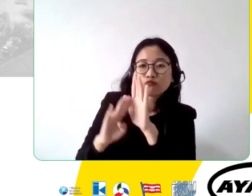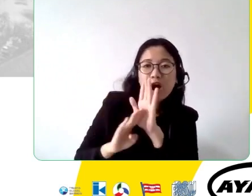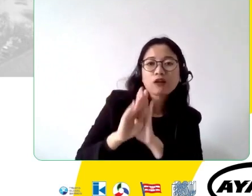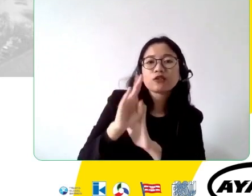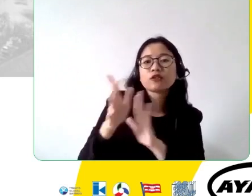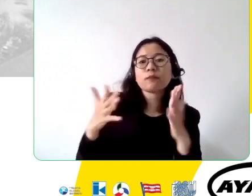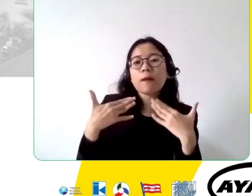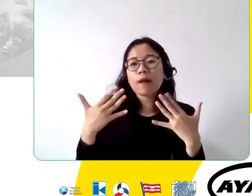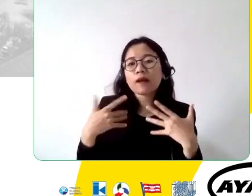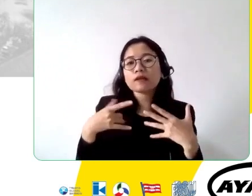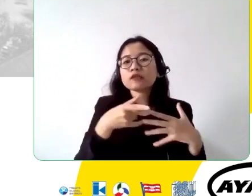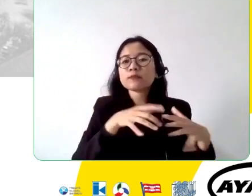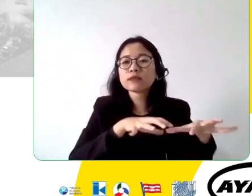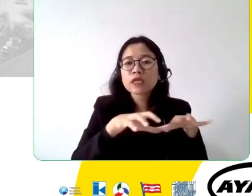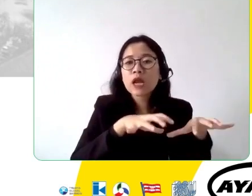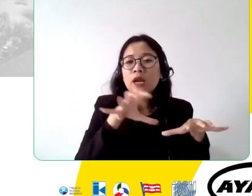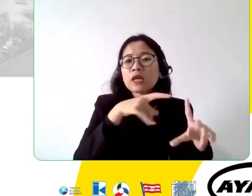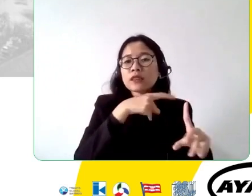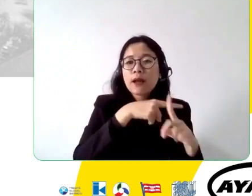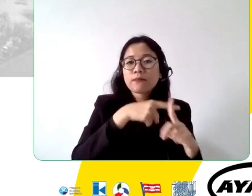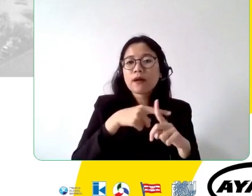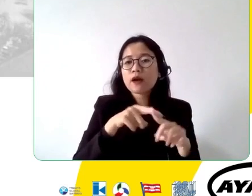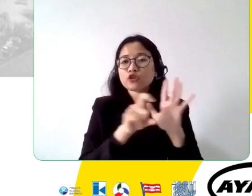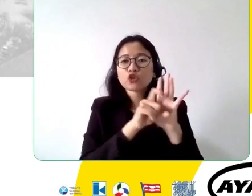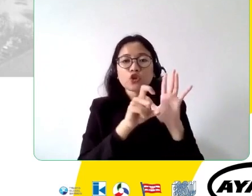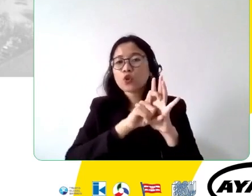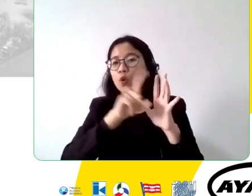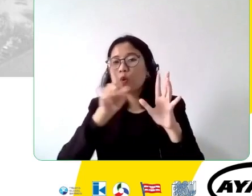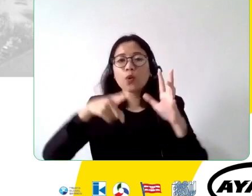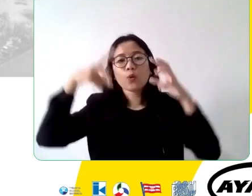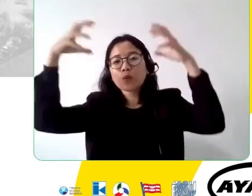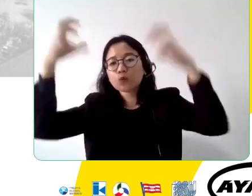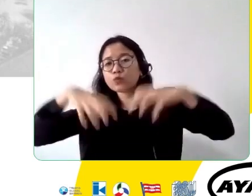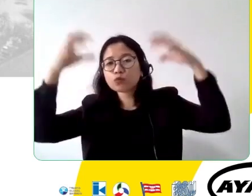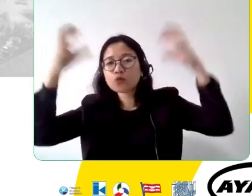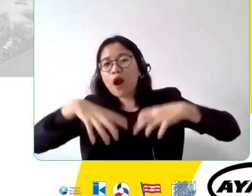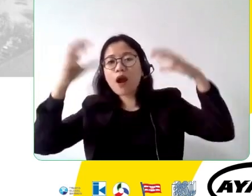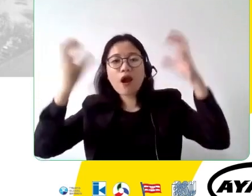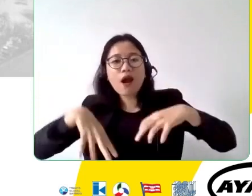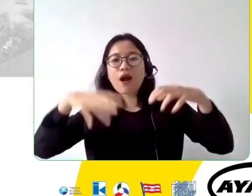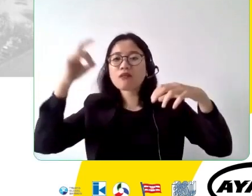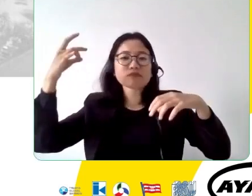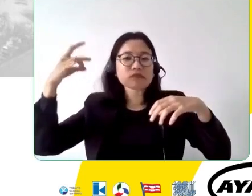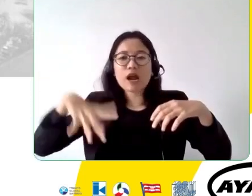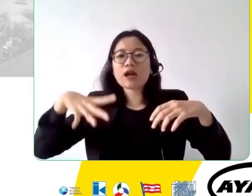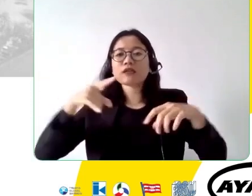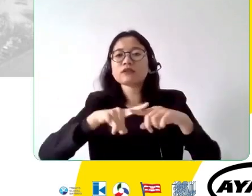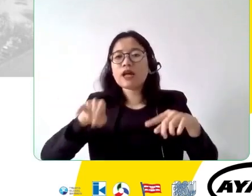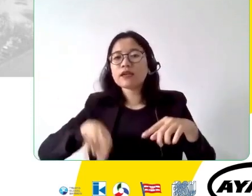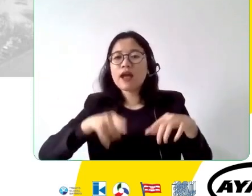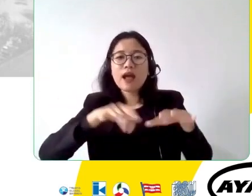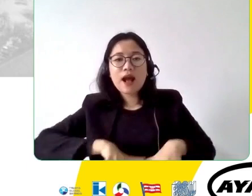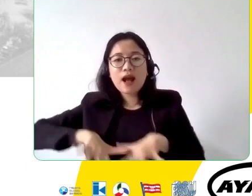land use and growing seasons, and this will affect to the extreme heat, air and water